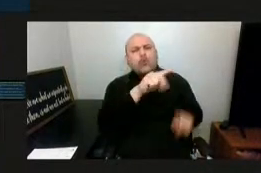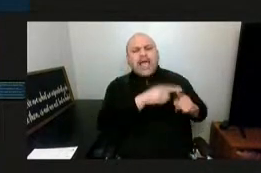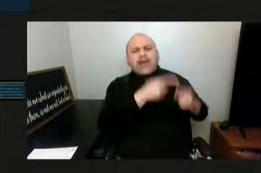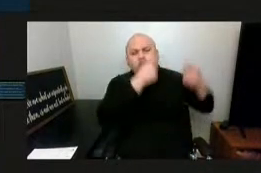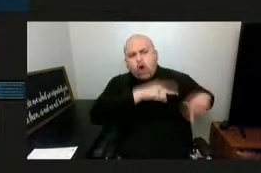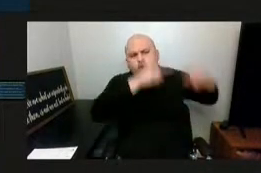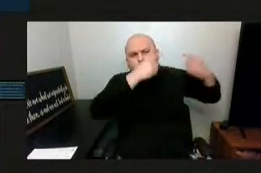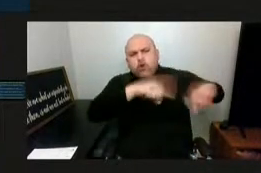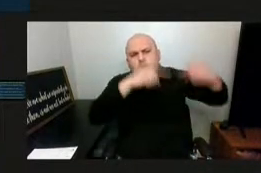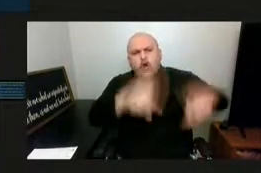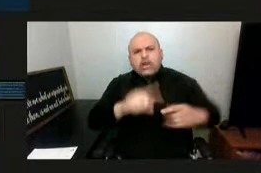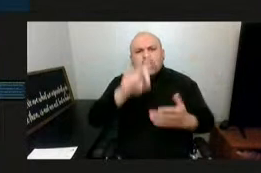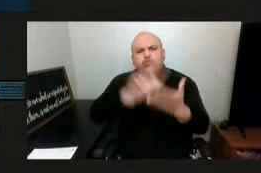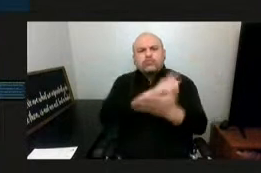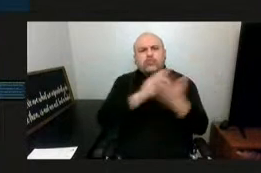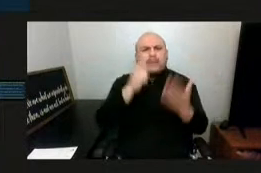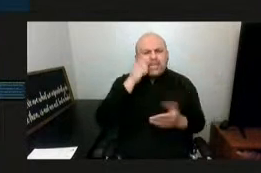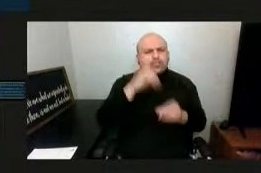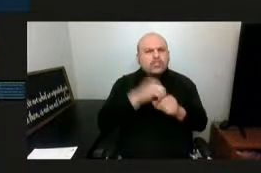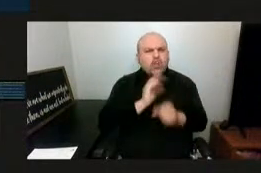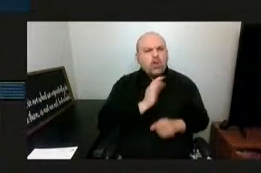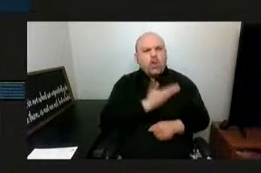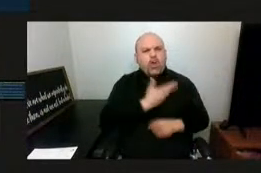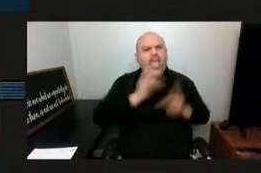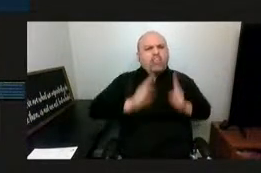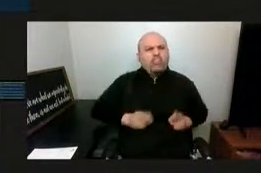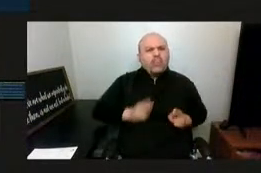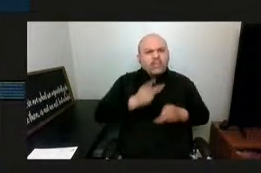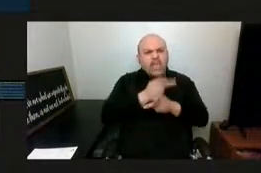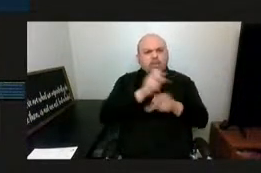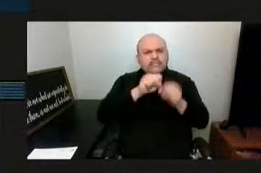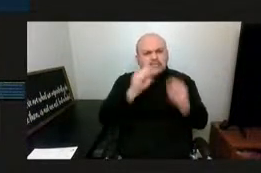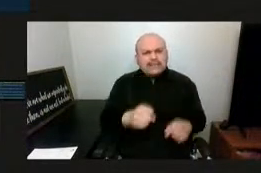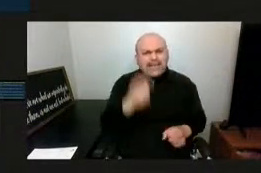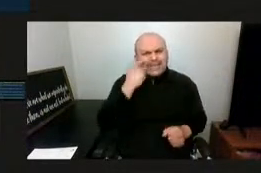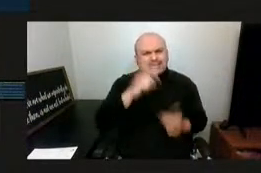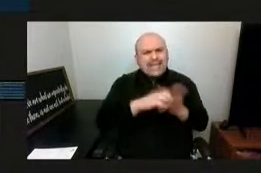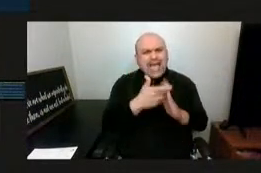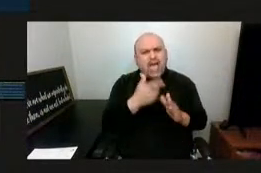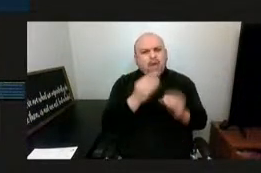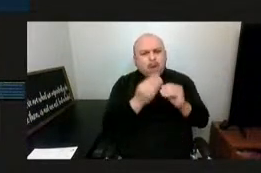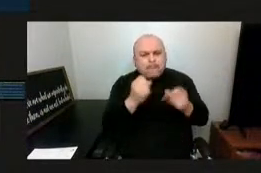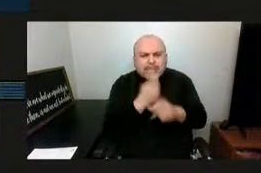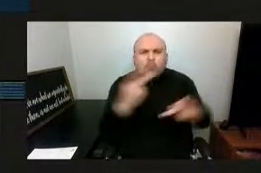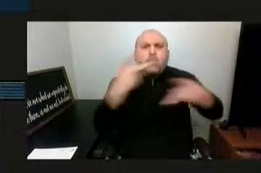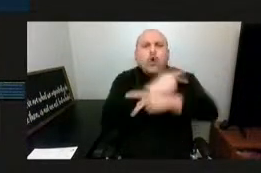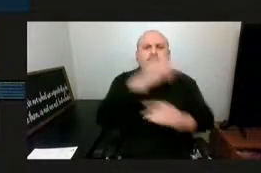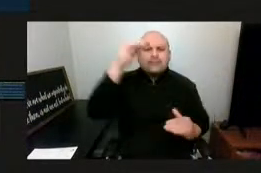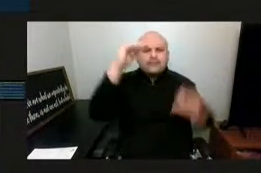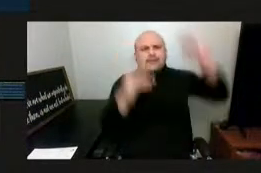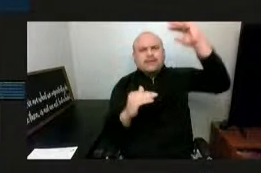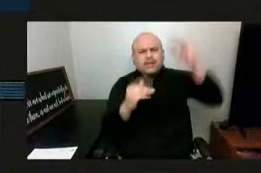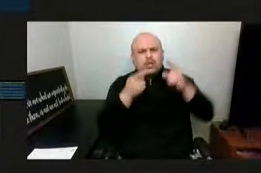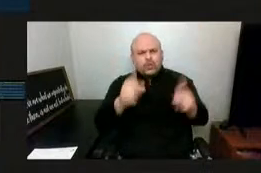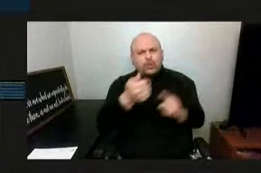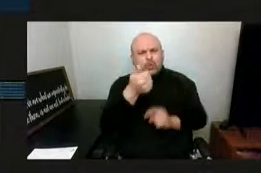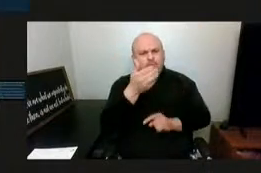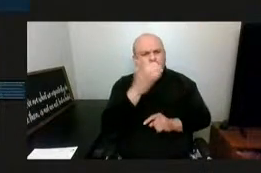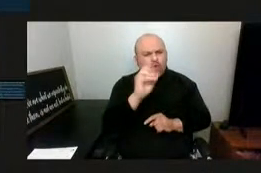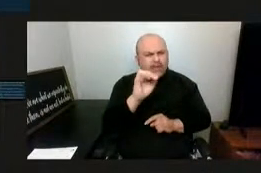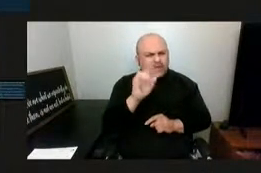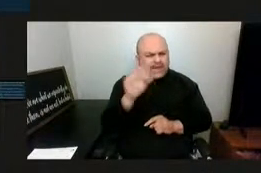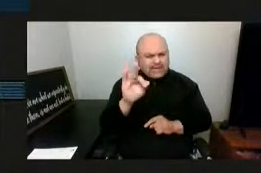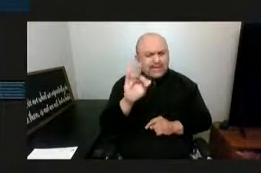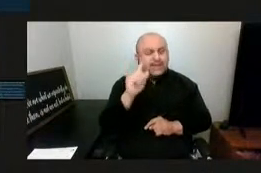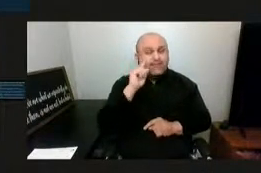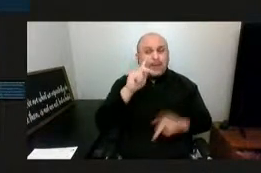our healthcare system as it exacerbates disparities in maternal health during COVID-19, particularly for Black and